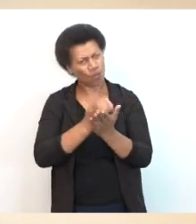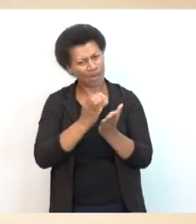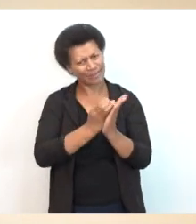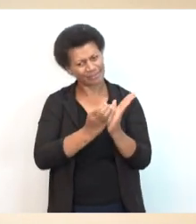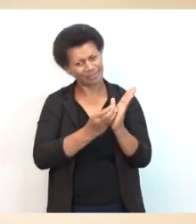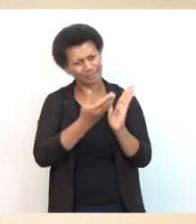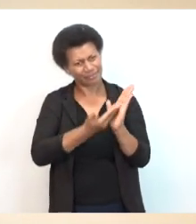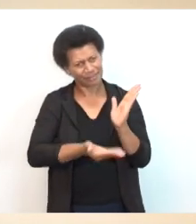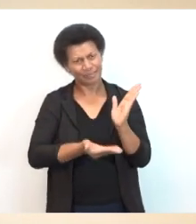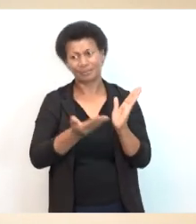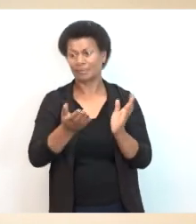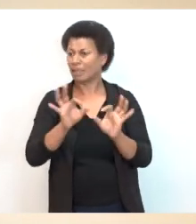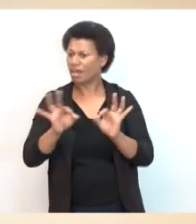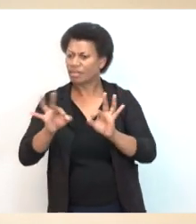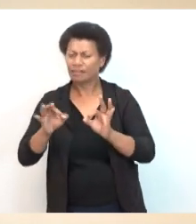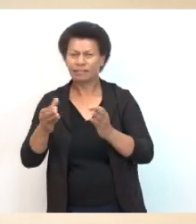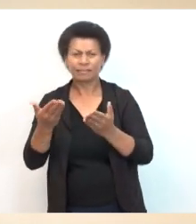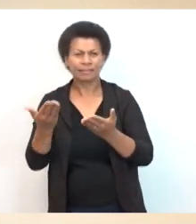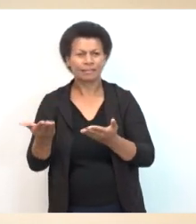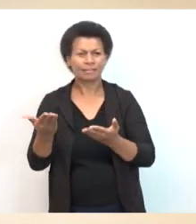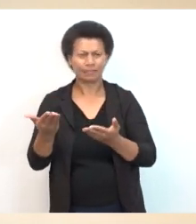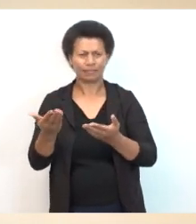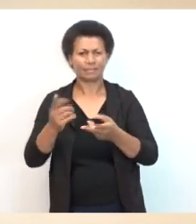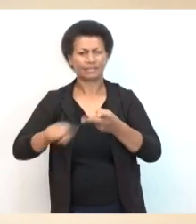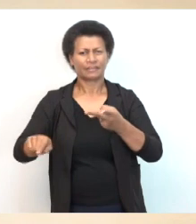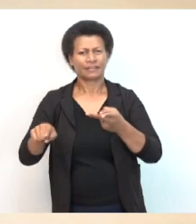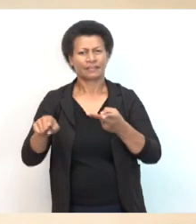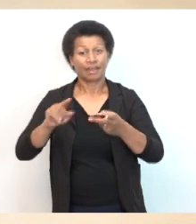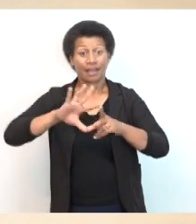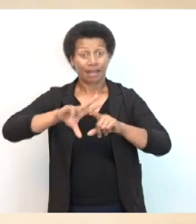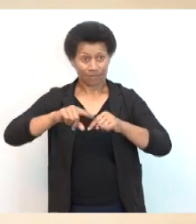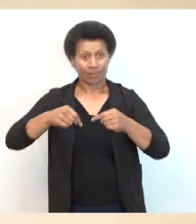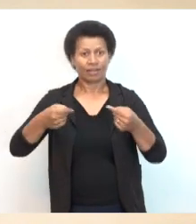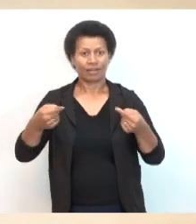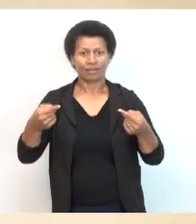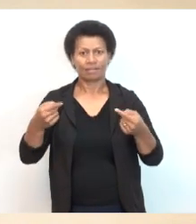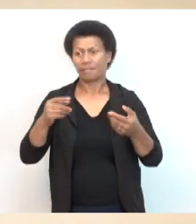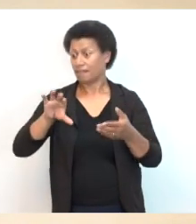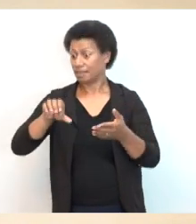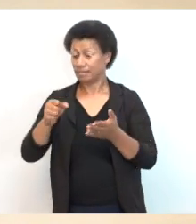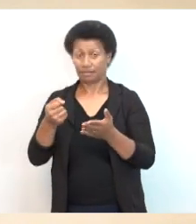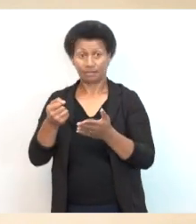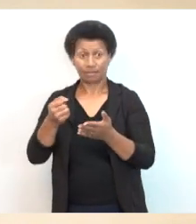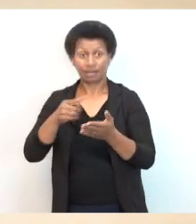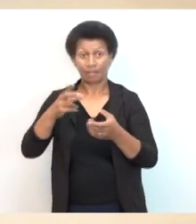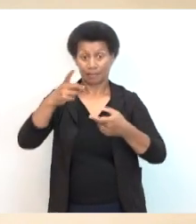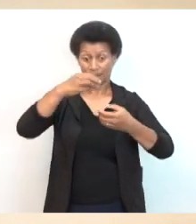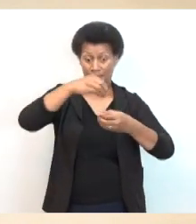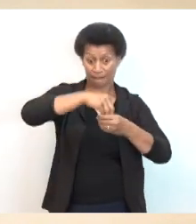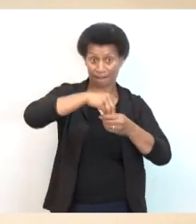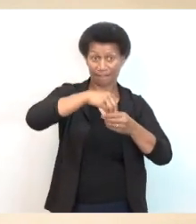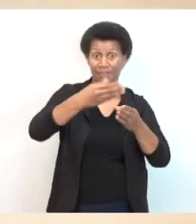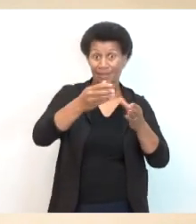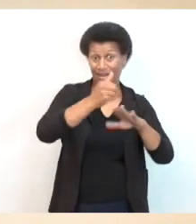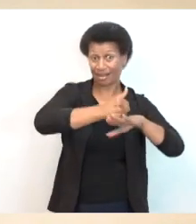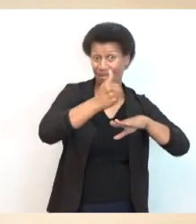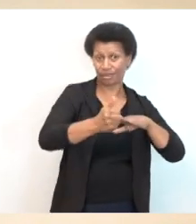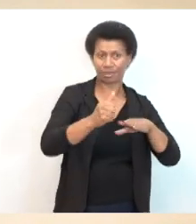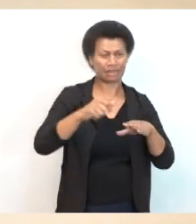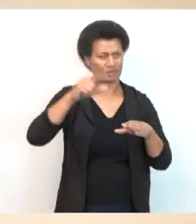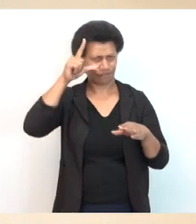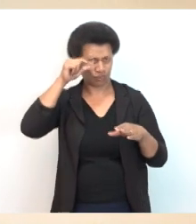by the renaming. The Constitution does not say everything related to the government must be called Fijian. Neither does it require